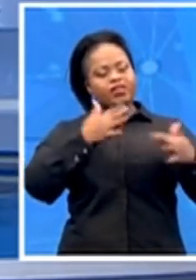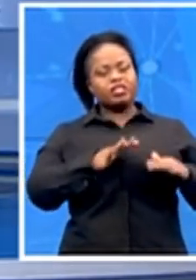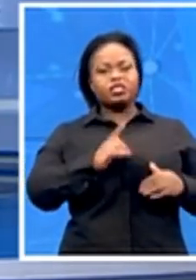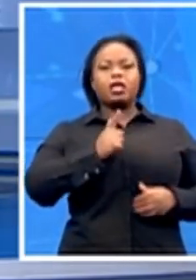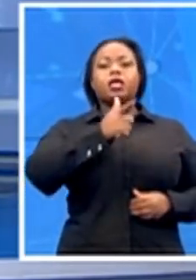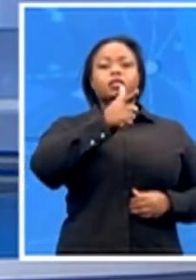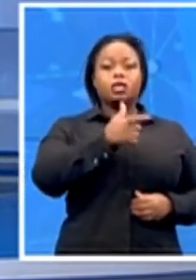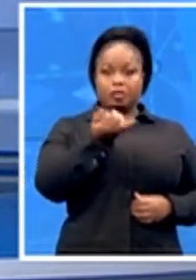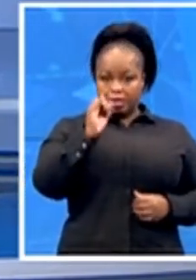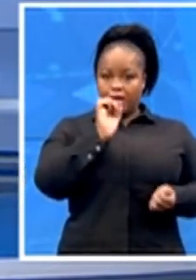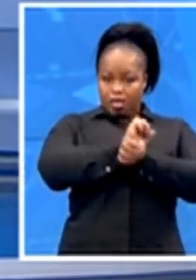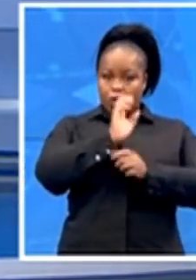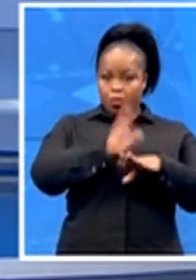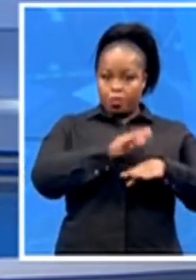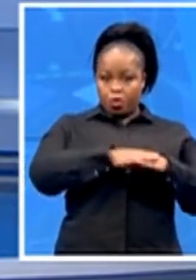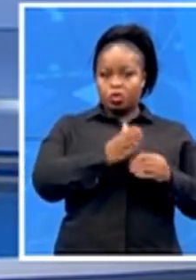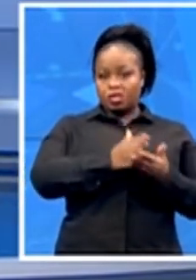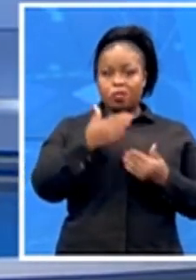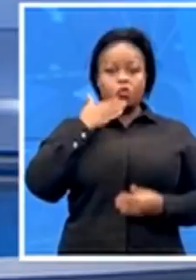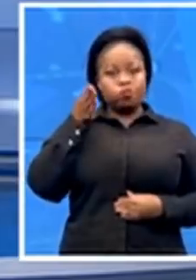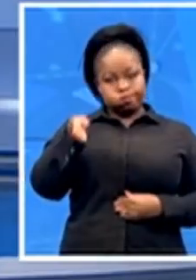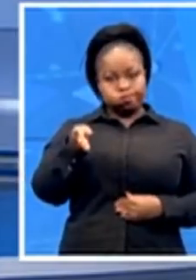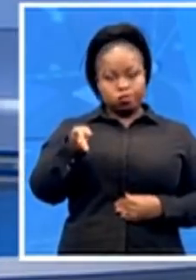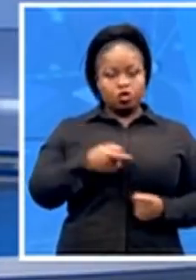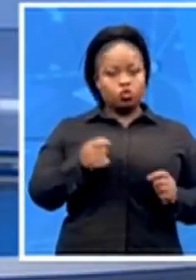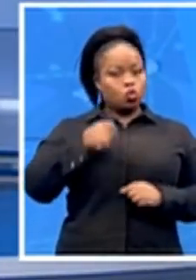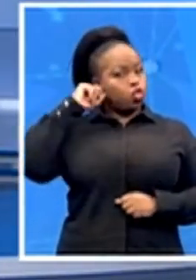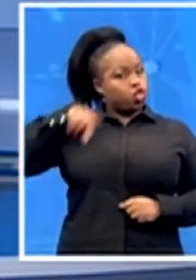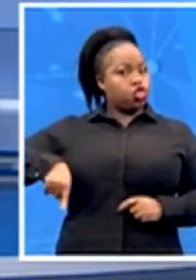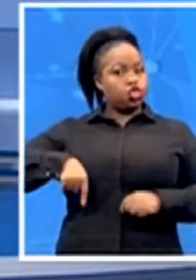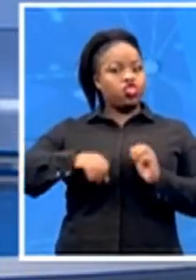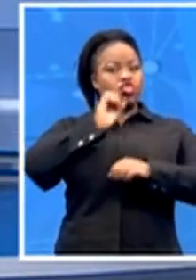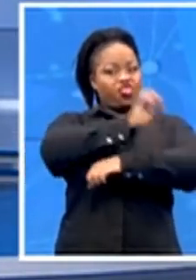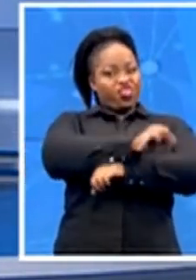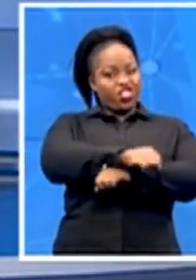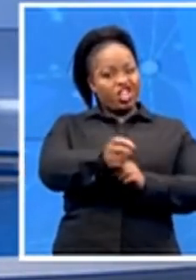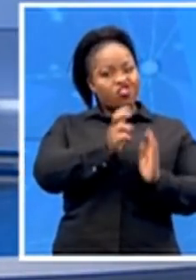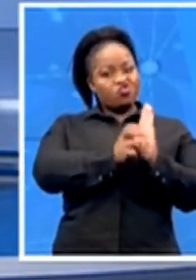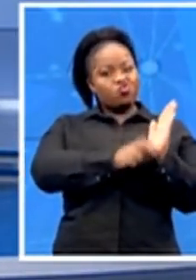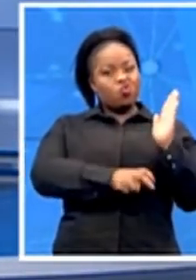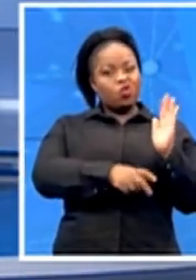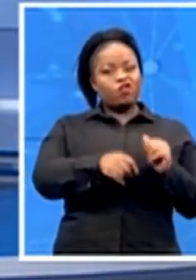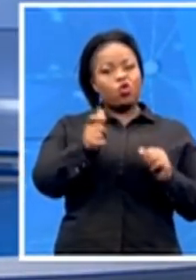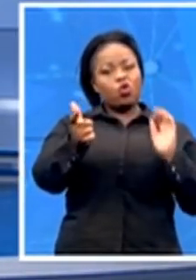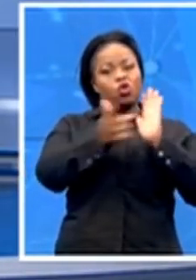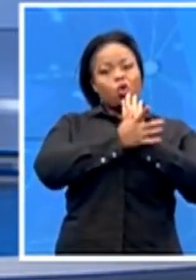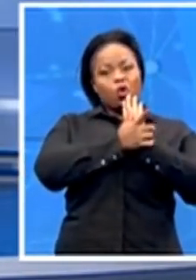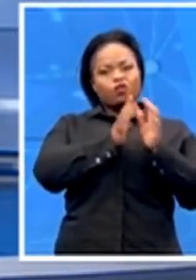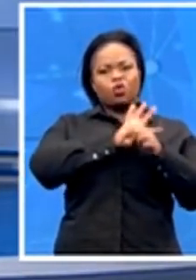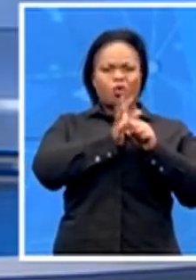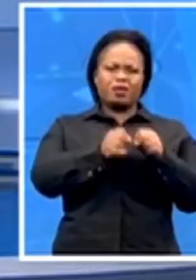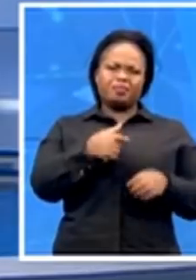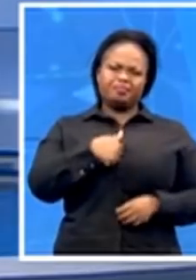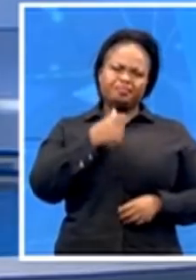to be on the wrong side of the of the disaster management laws. My understanding of that statement is